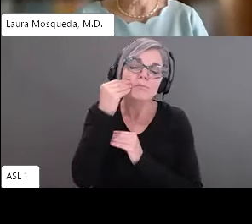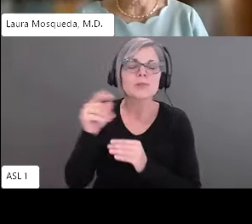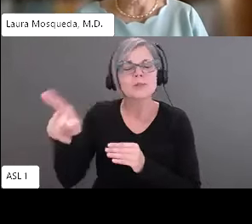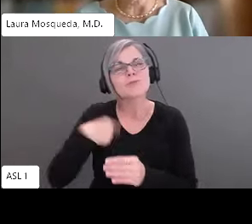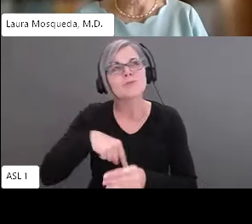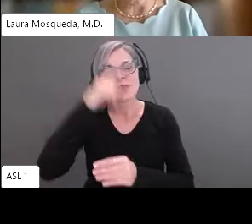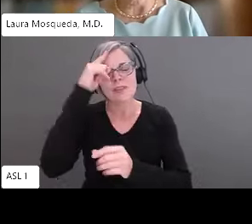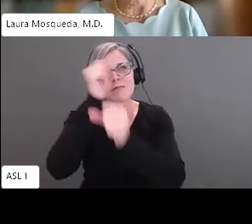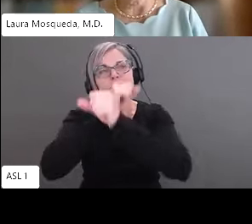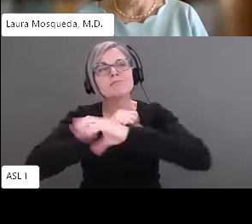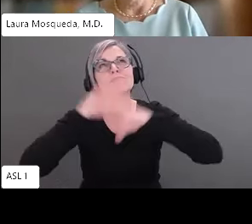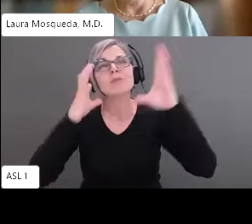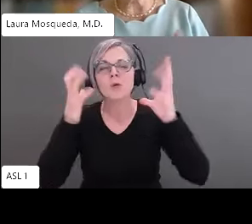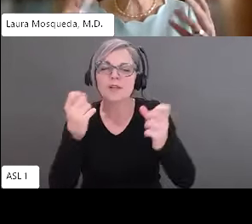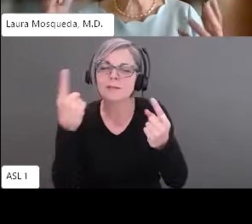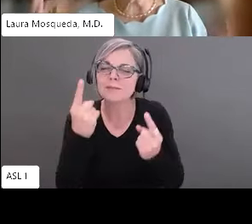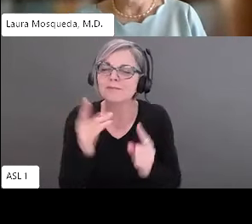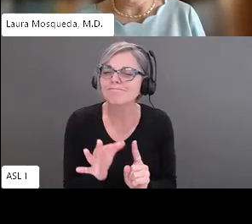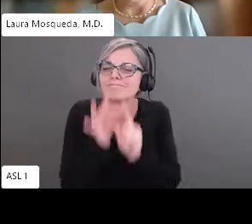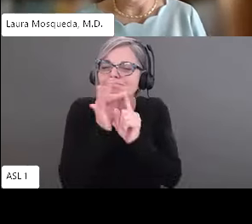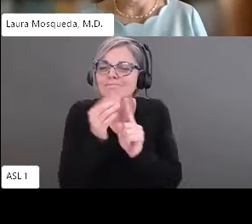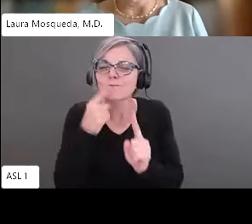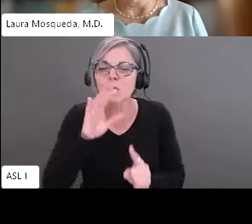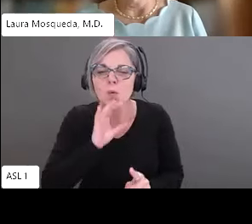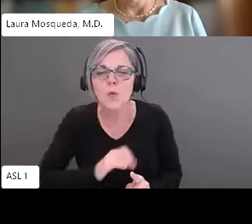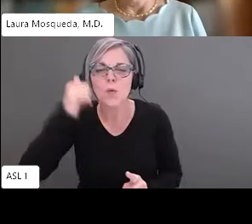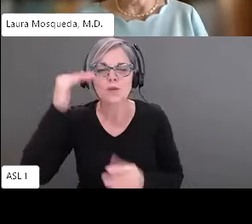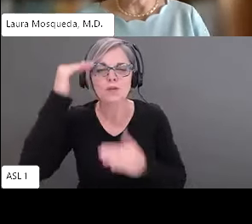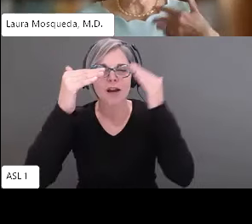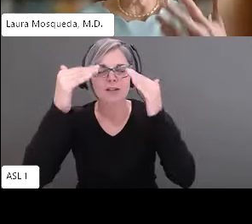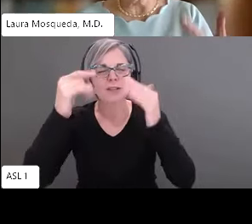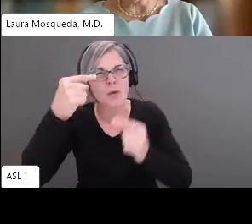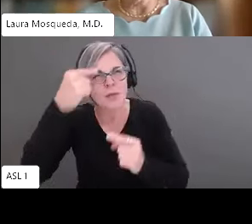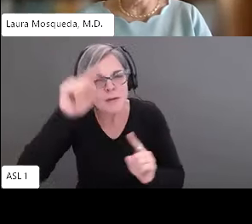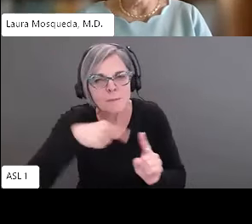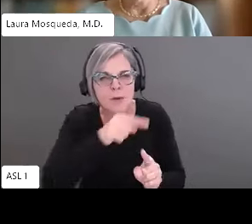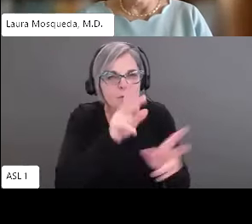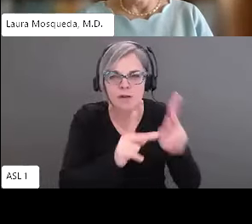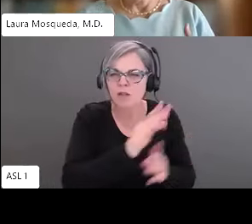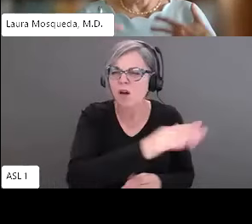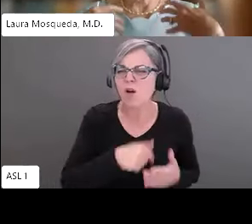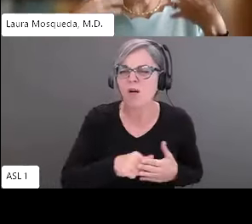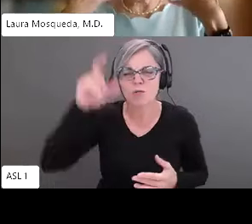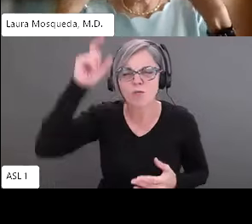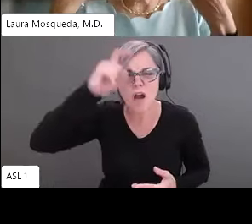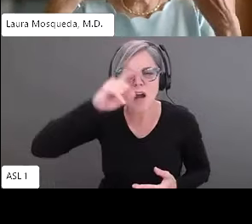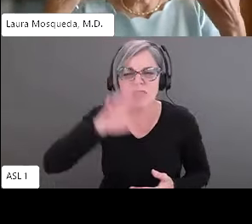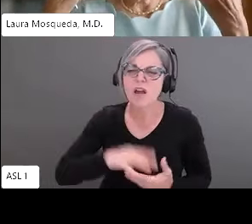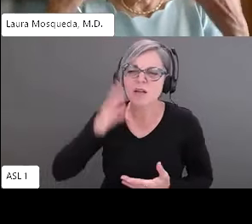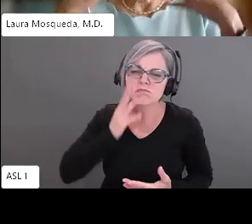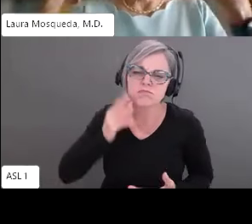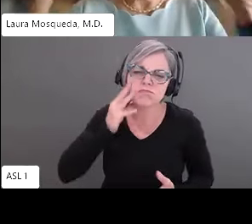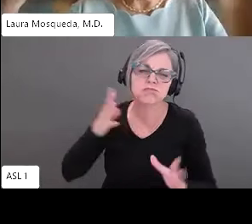for ourselves and those we love. The wisdom that comes with aging, being curious, still